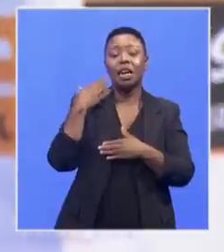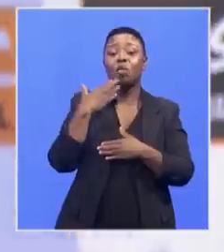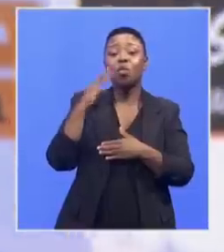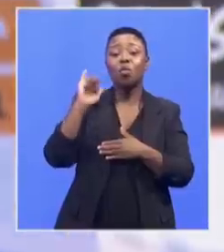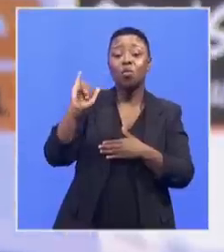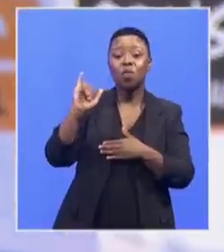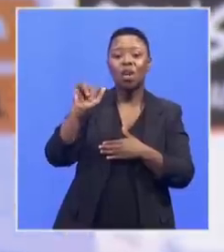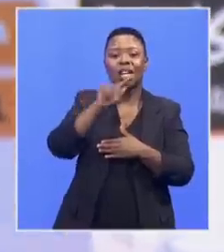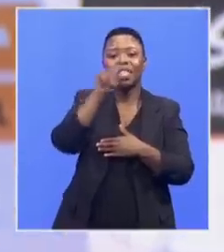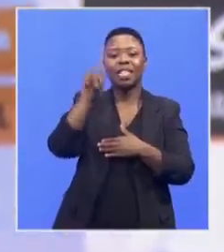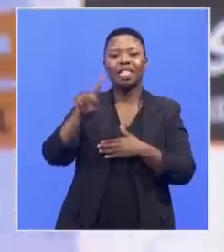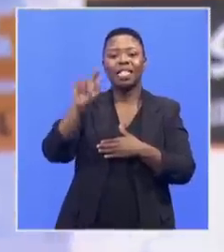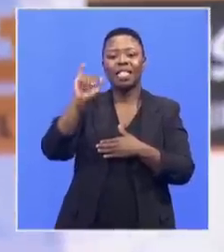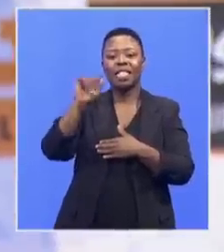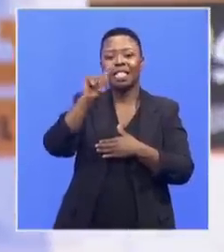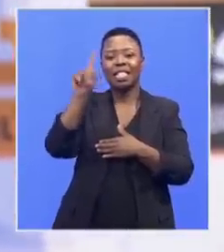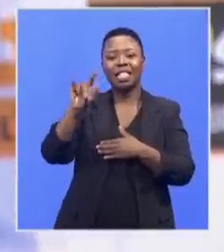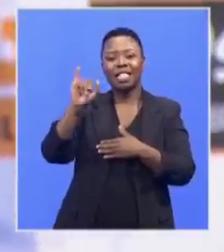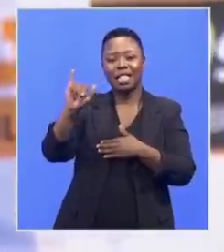Zizikotwa